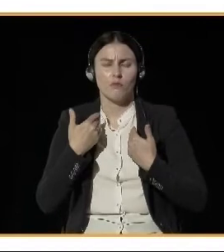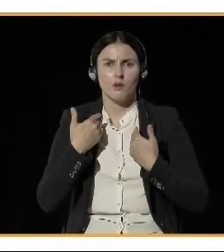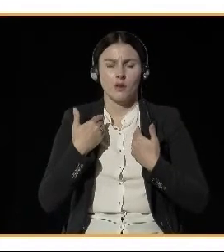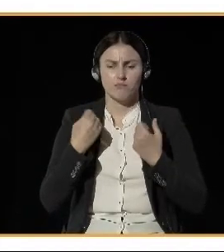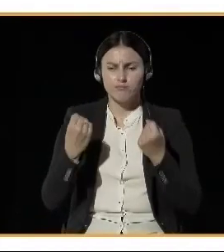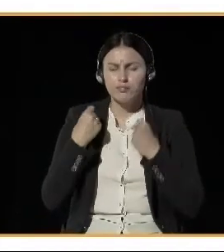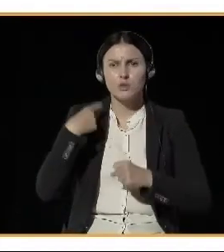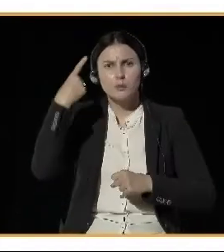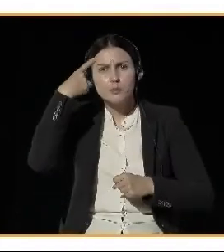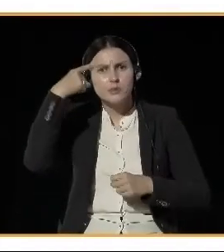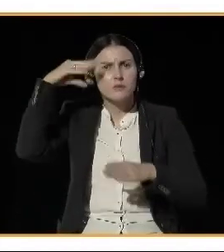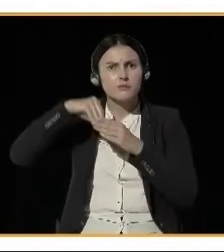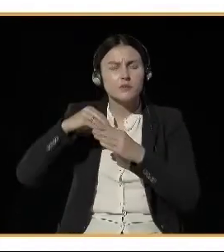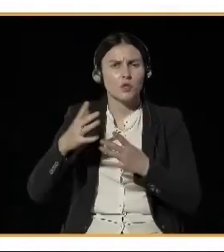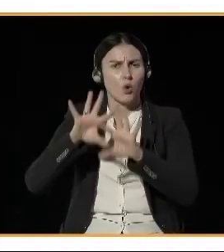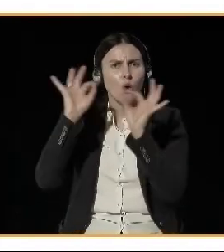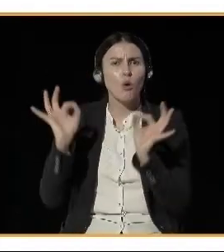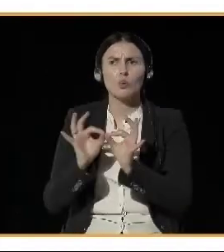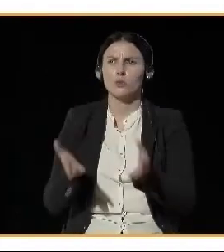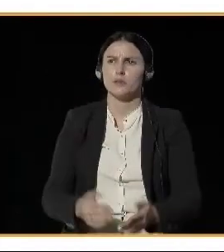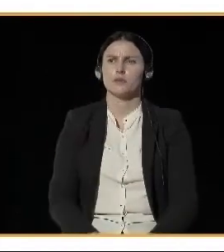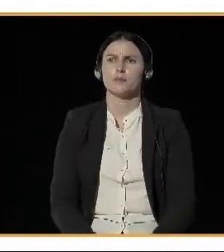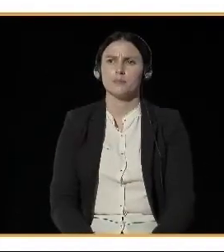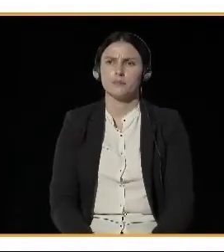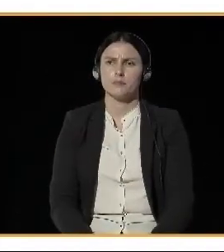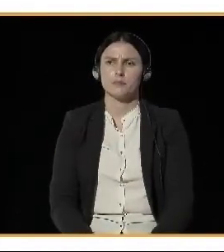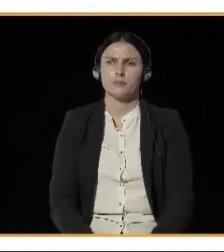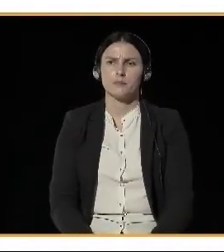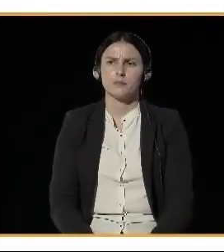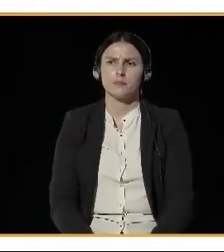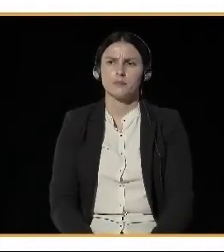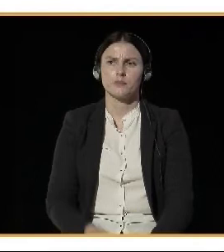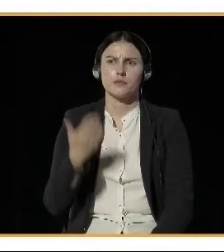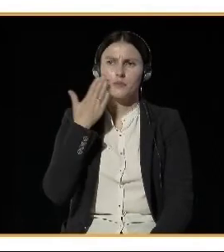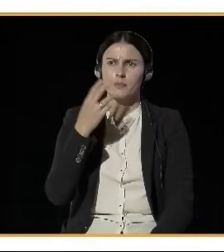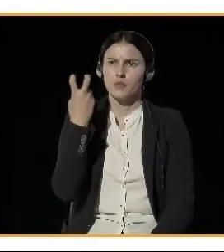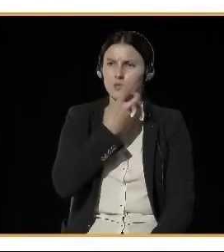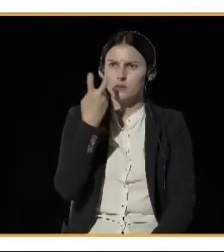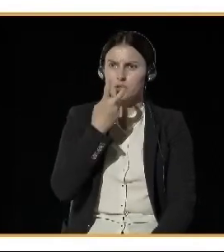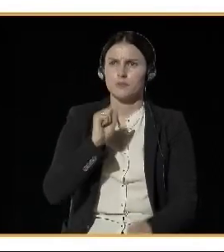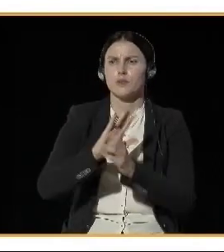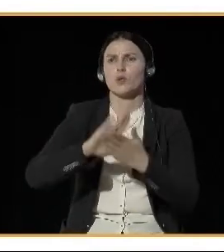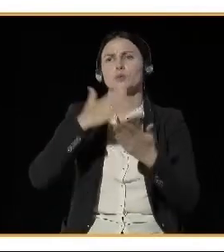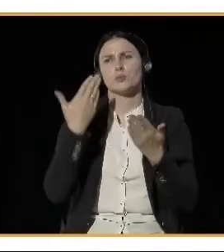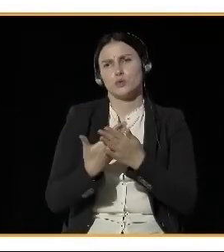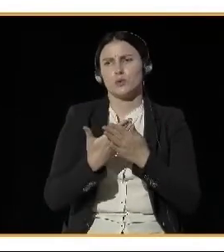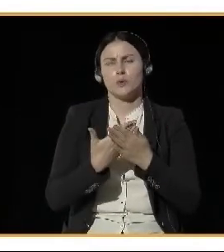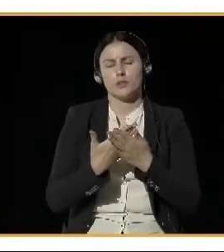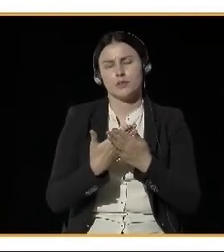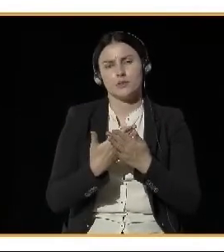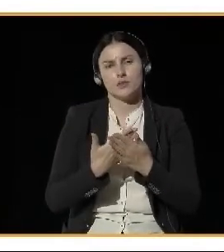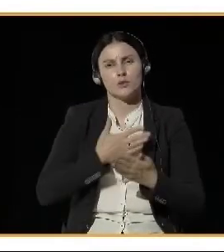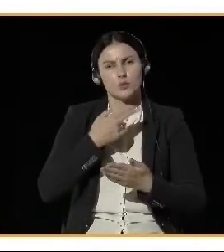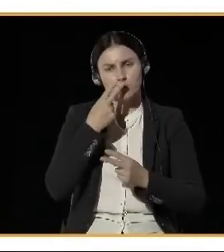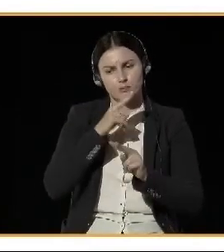I found a very interesting concept of caring communities that are developing both Iceland and Norway